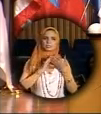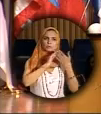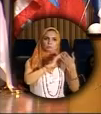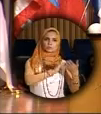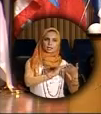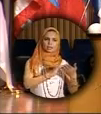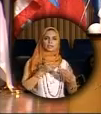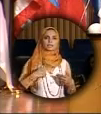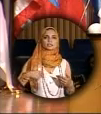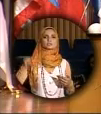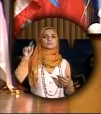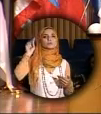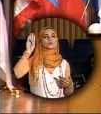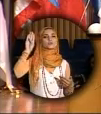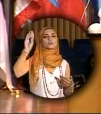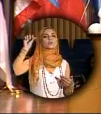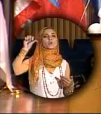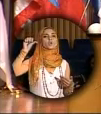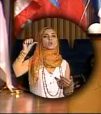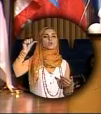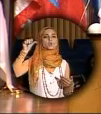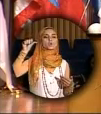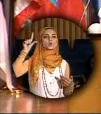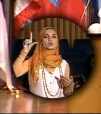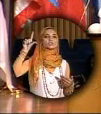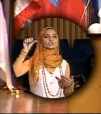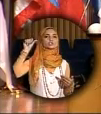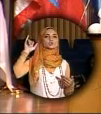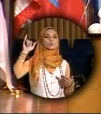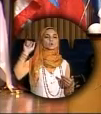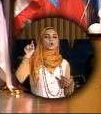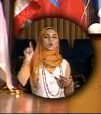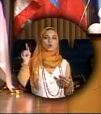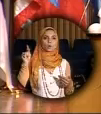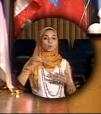ours, who has developed all these solutions that cater to the different